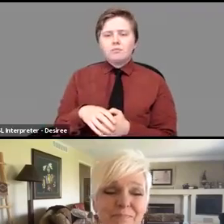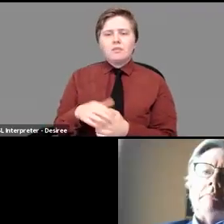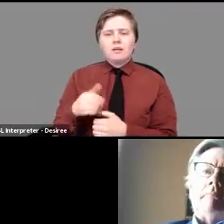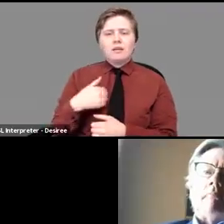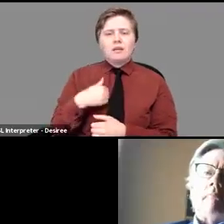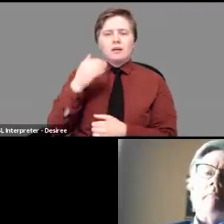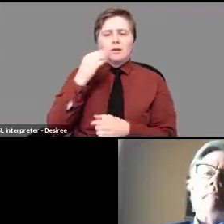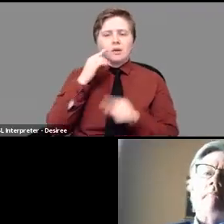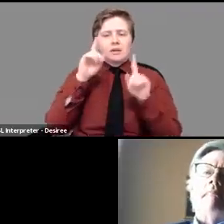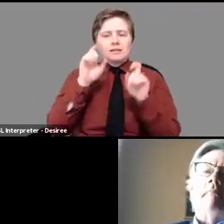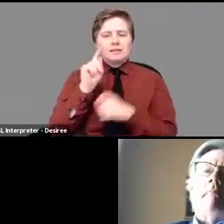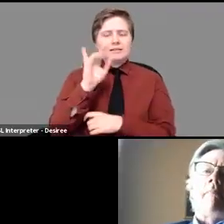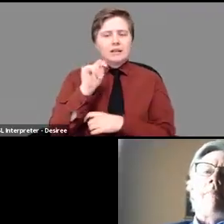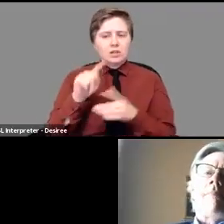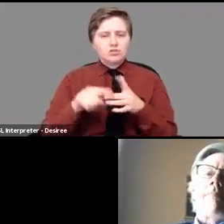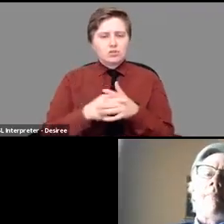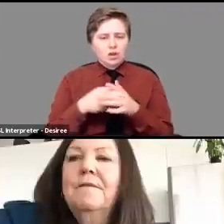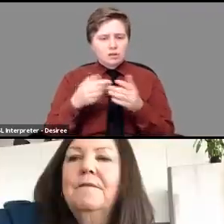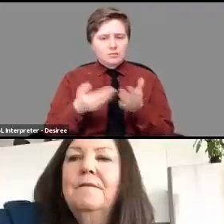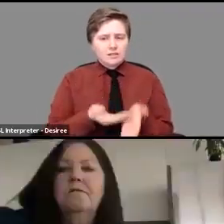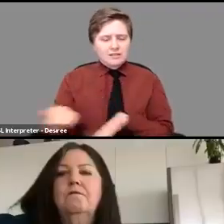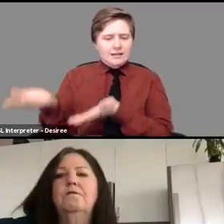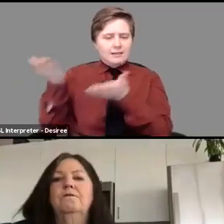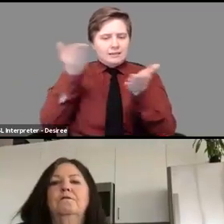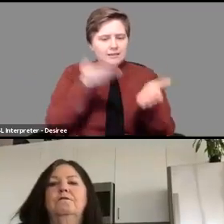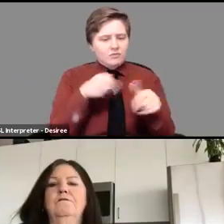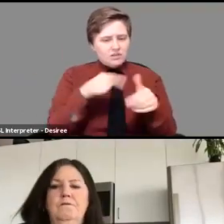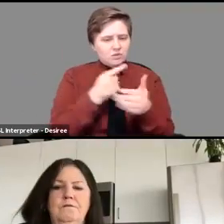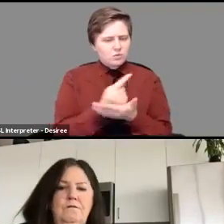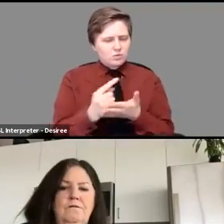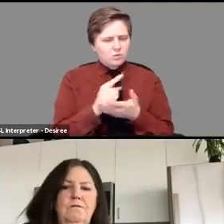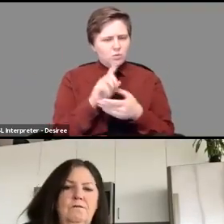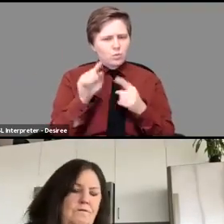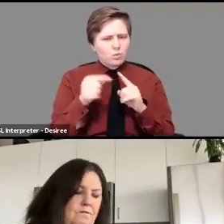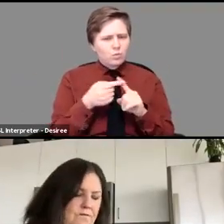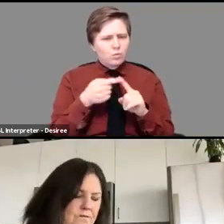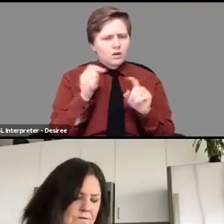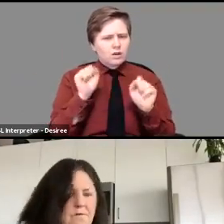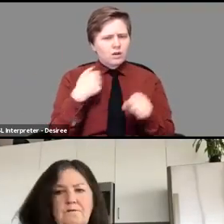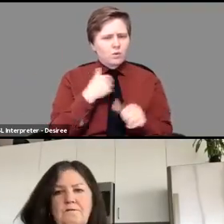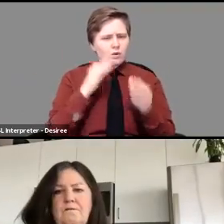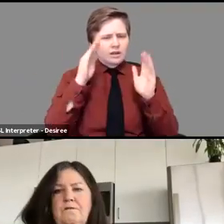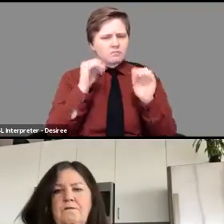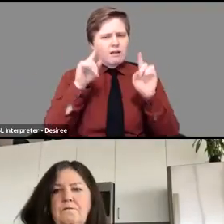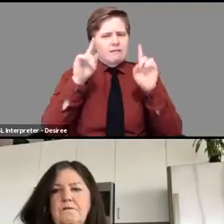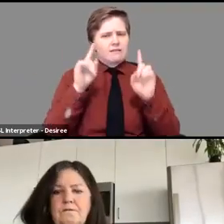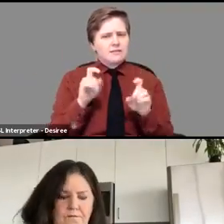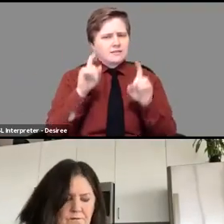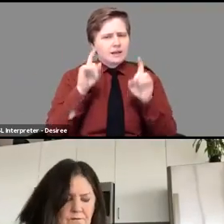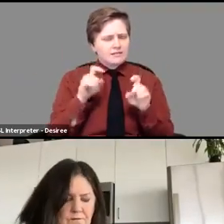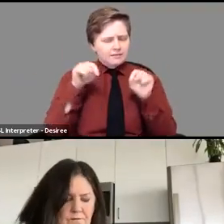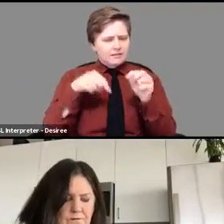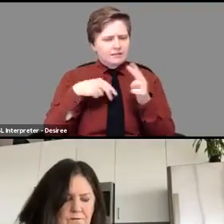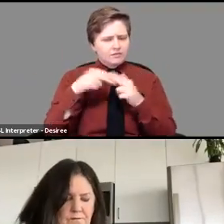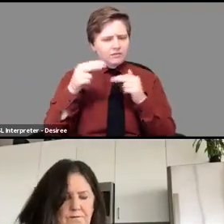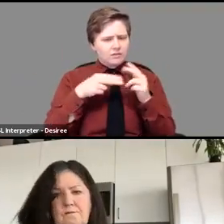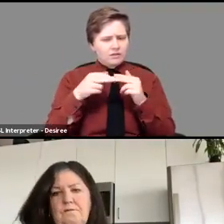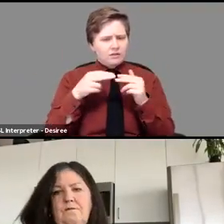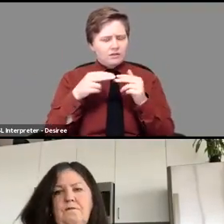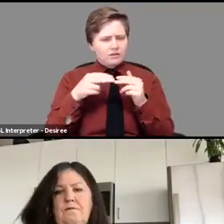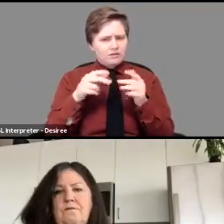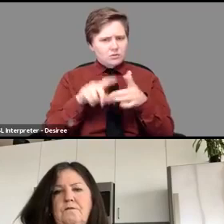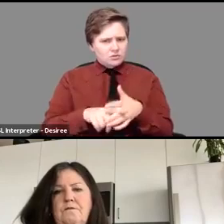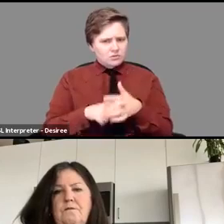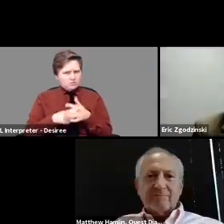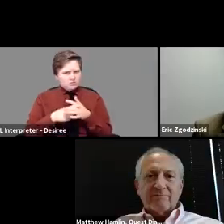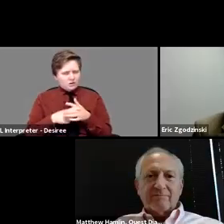testing kits are starting to be delivered this week. So when can we expect these testings in these facilities to begin, and